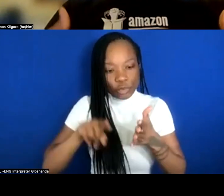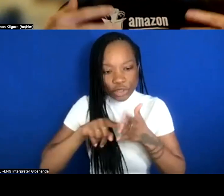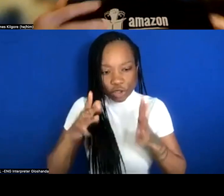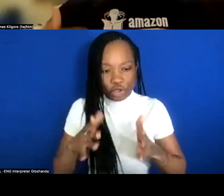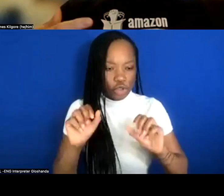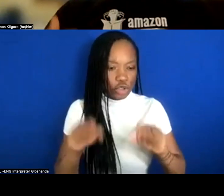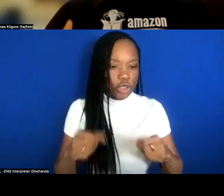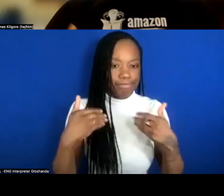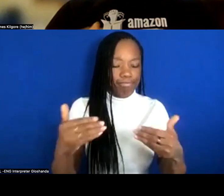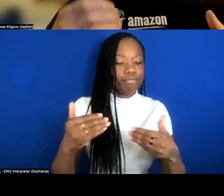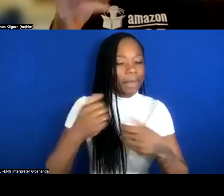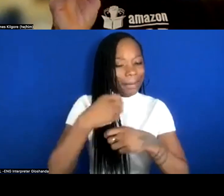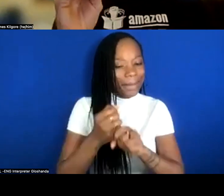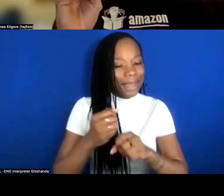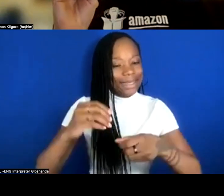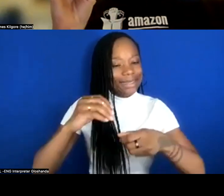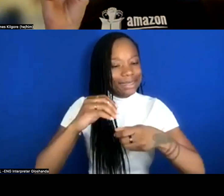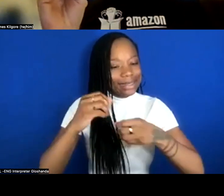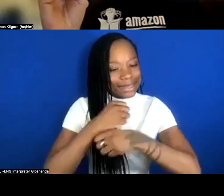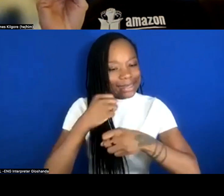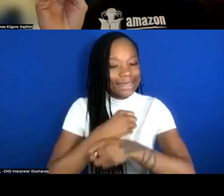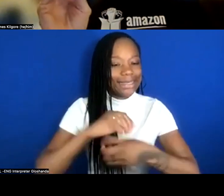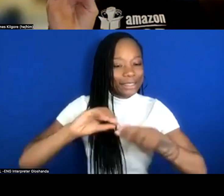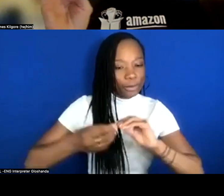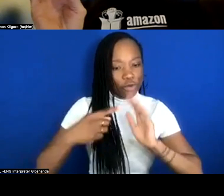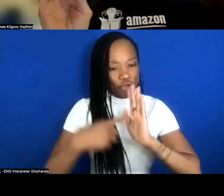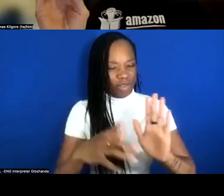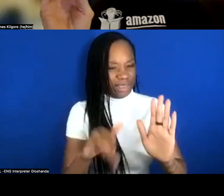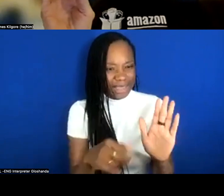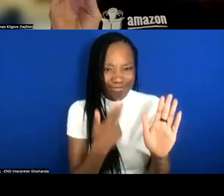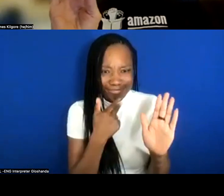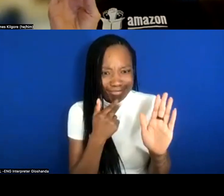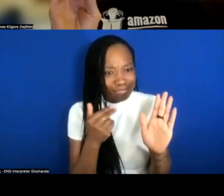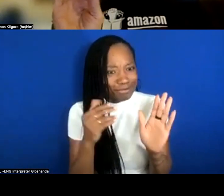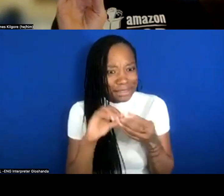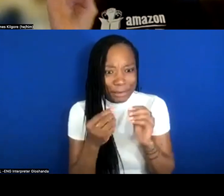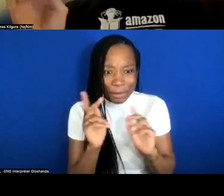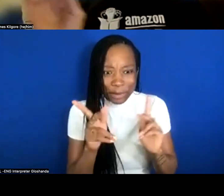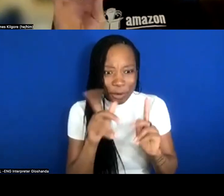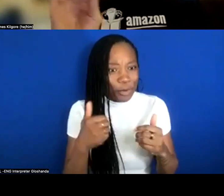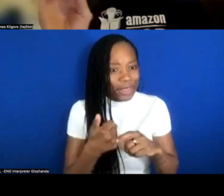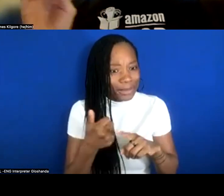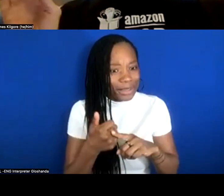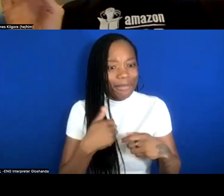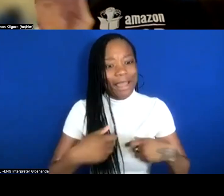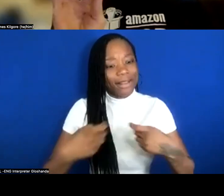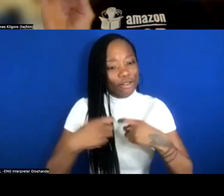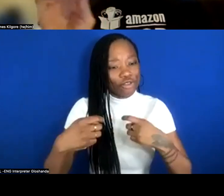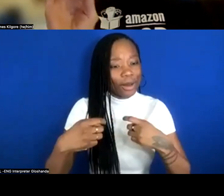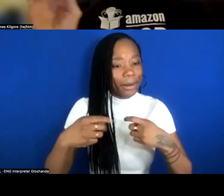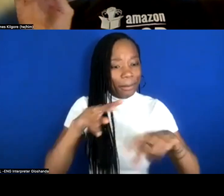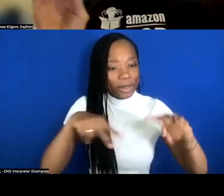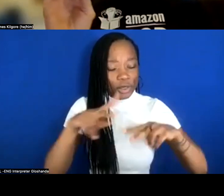to generate statistics to show that it was a minute sliver of people who were on electronic monitoring